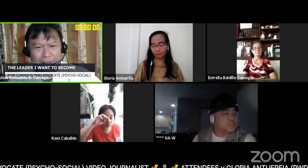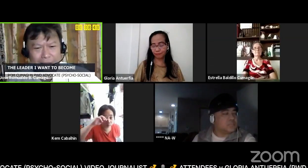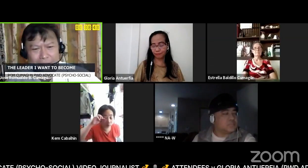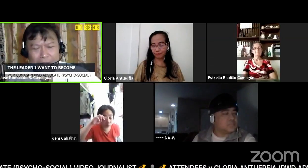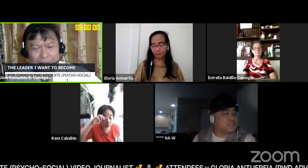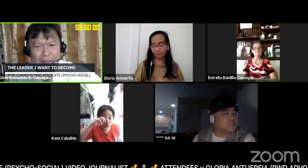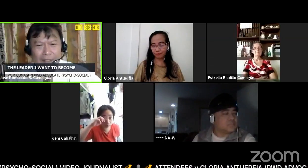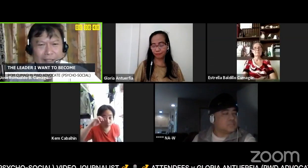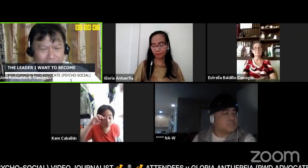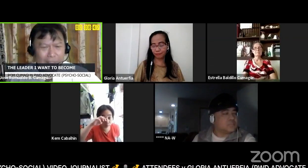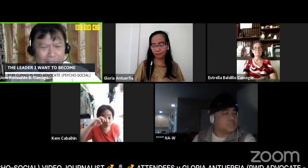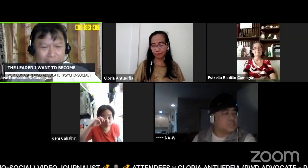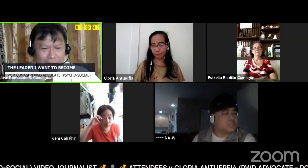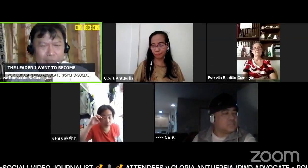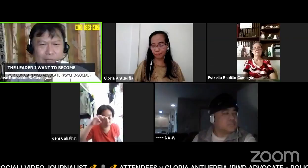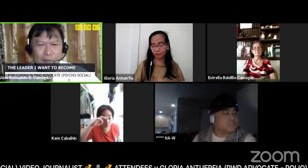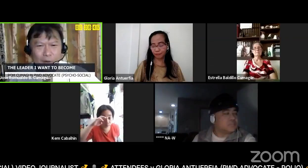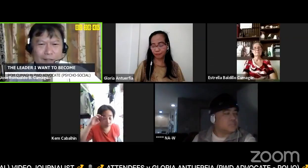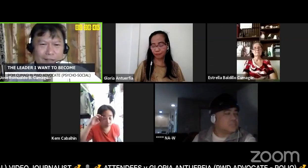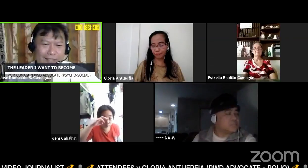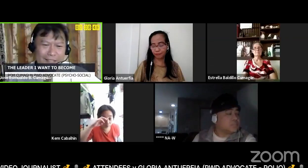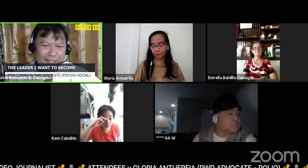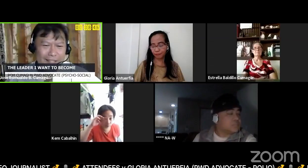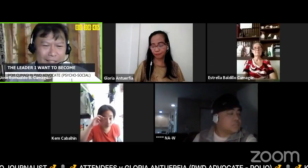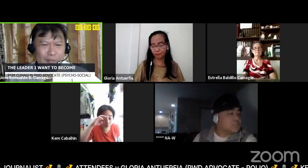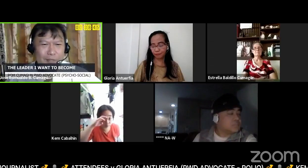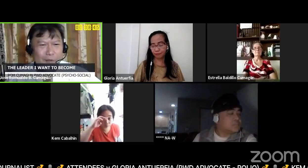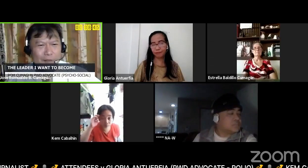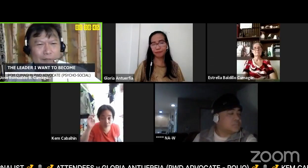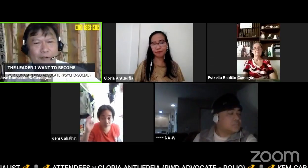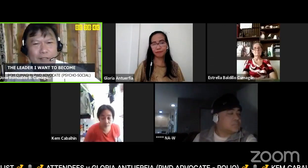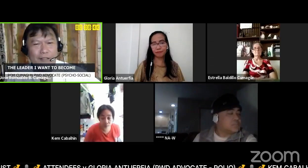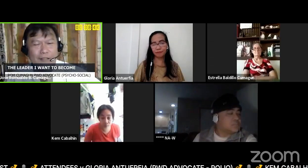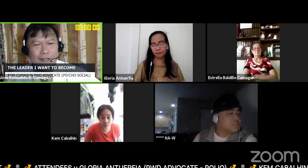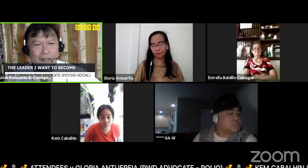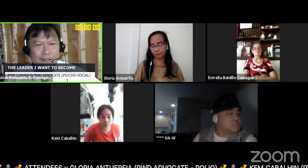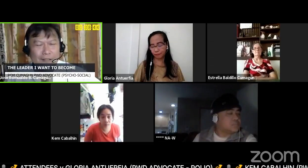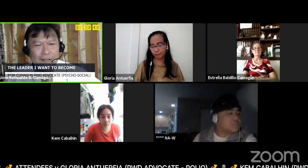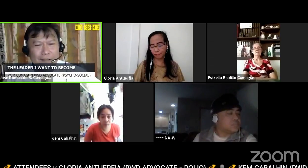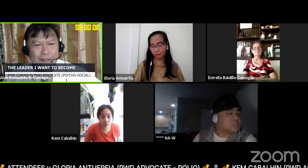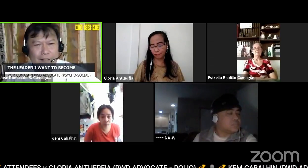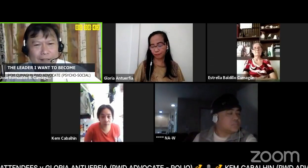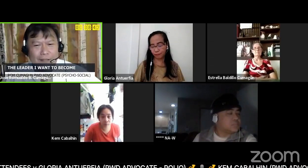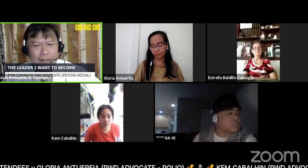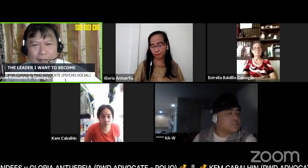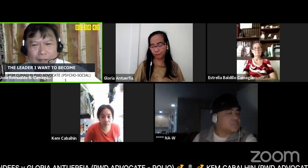and yet he gives his all. He gives his all